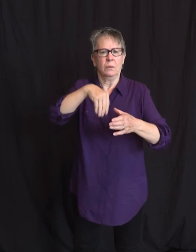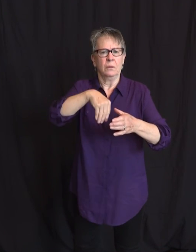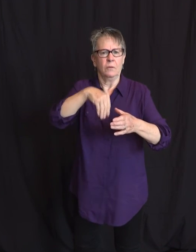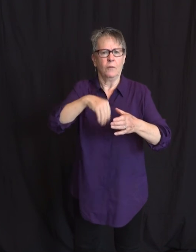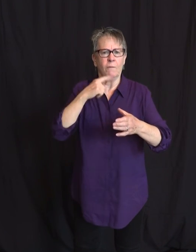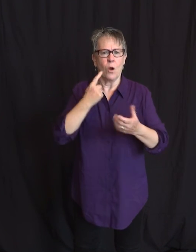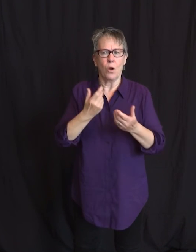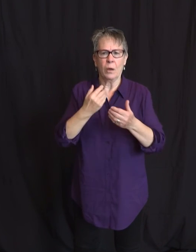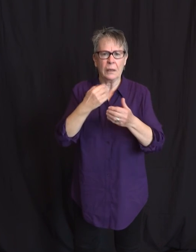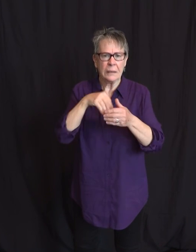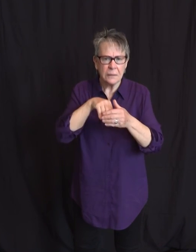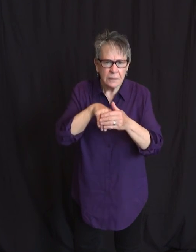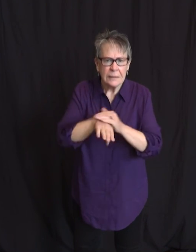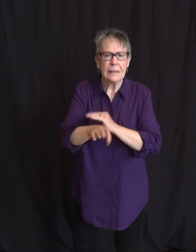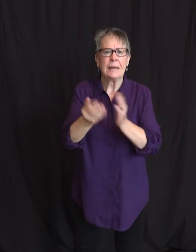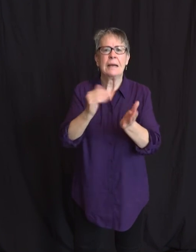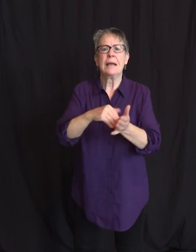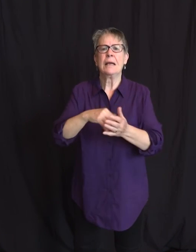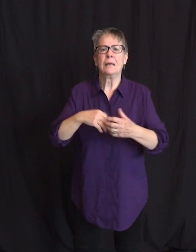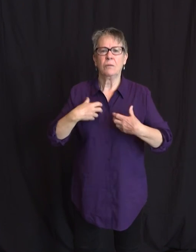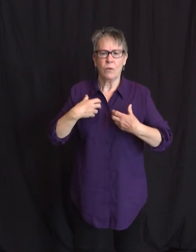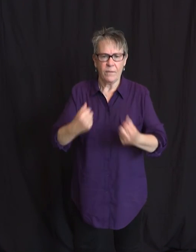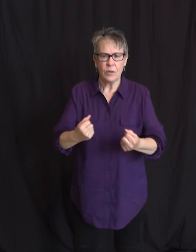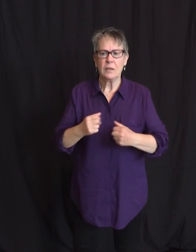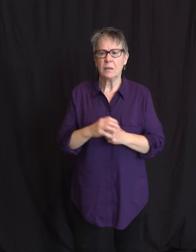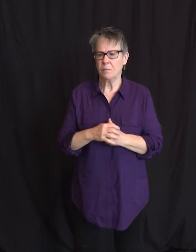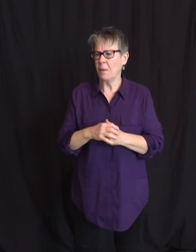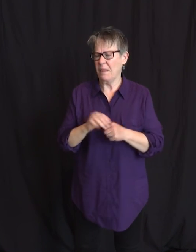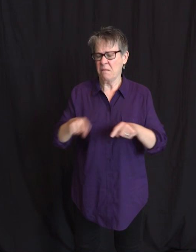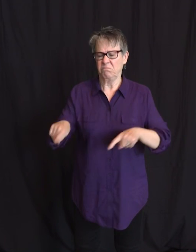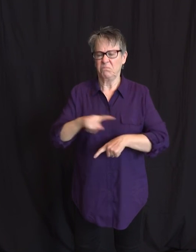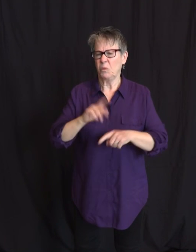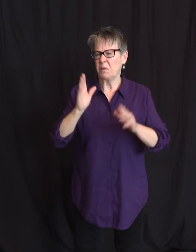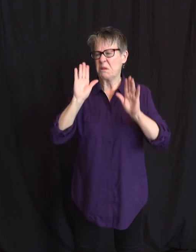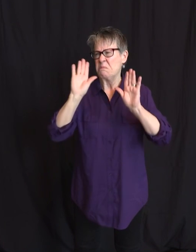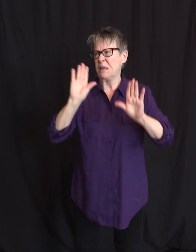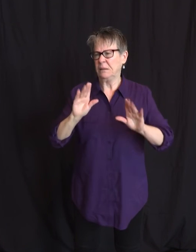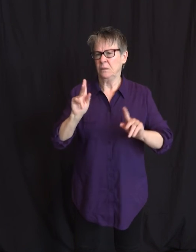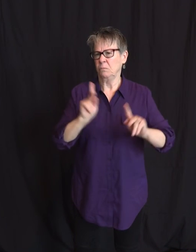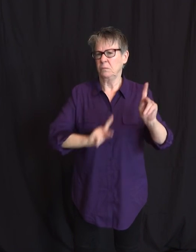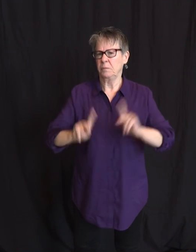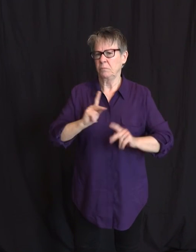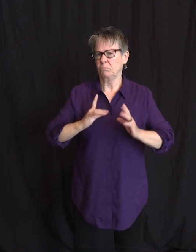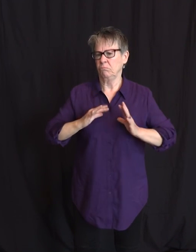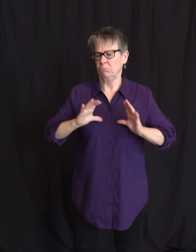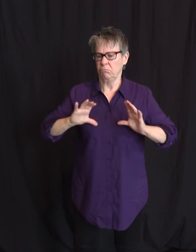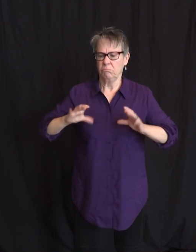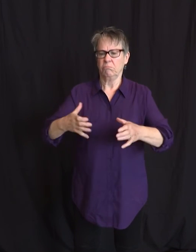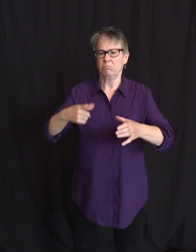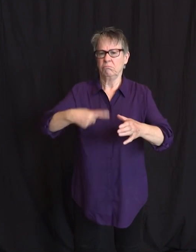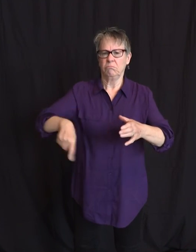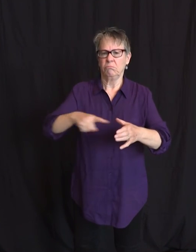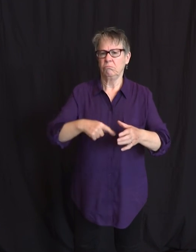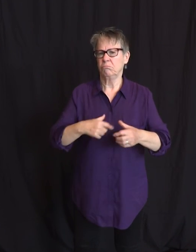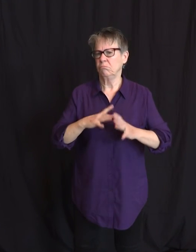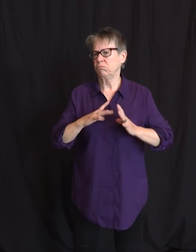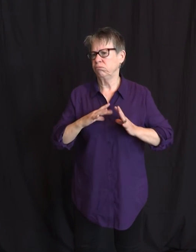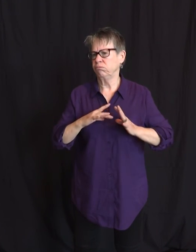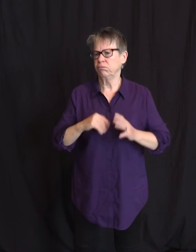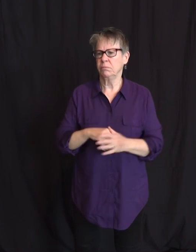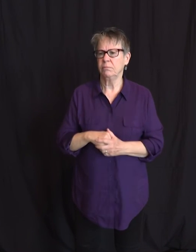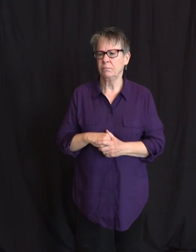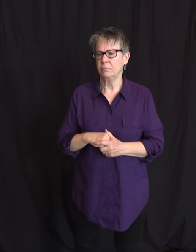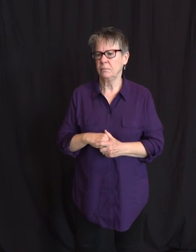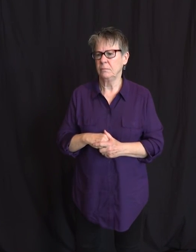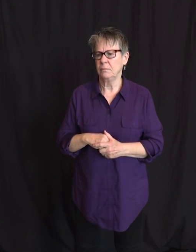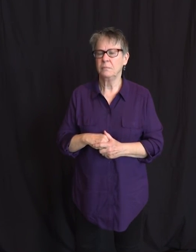And I would just ask folks, as I do every day, on behalf of Sheila and myself and the rest of our teams, please keep doing what you're doing